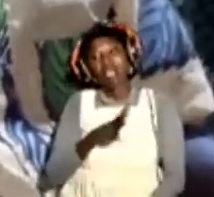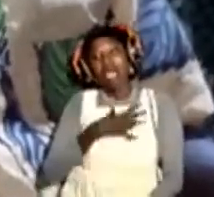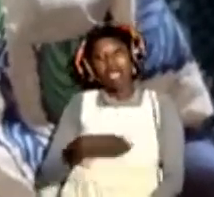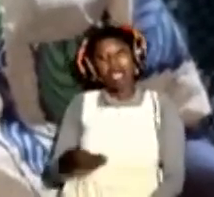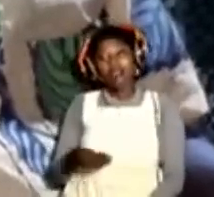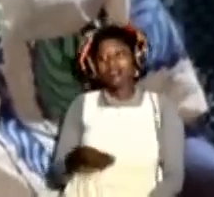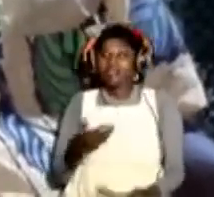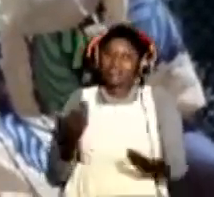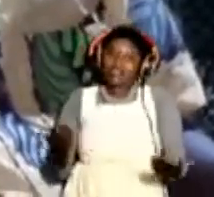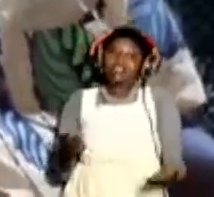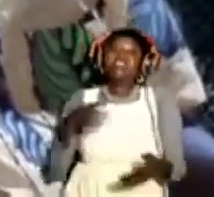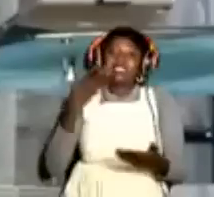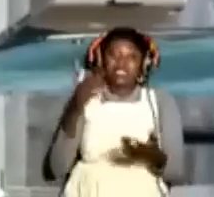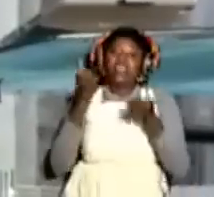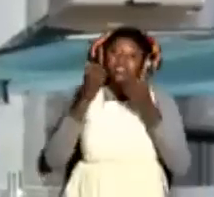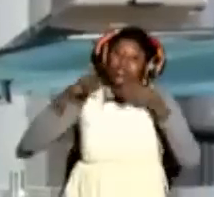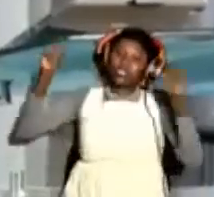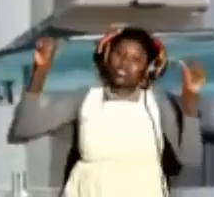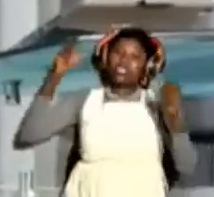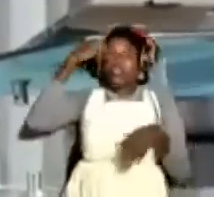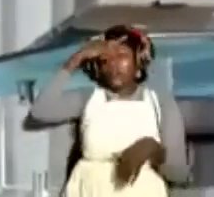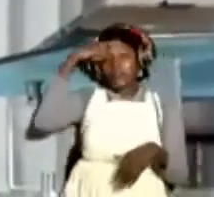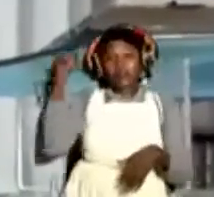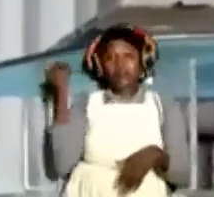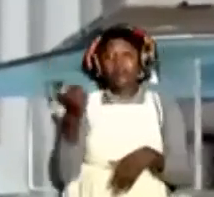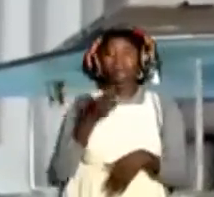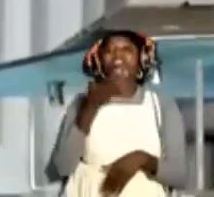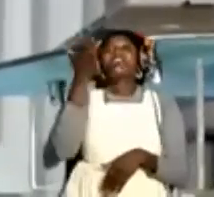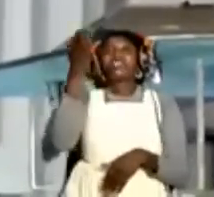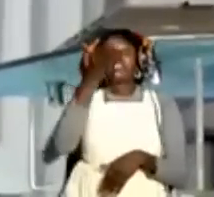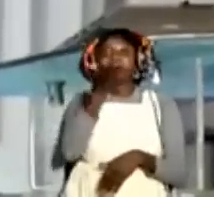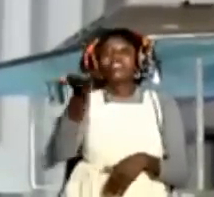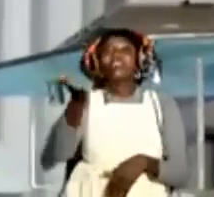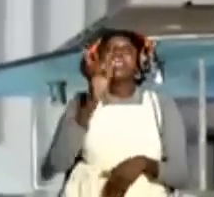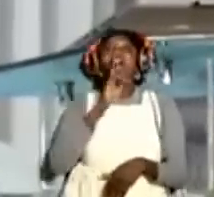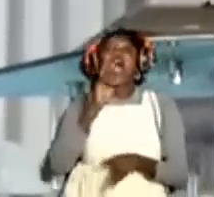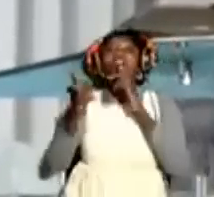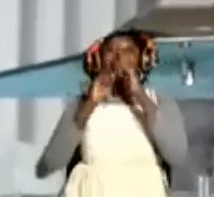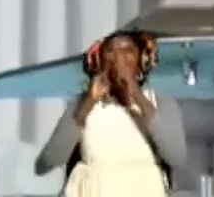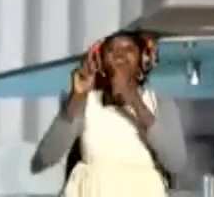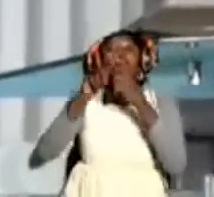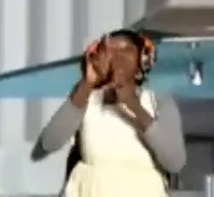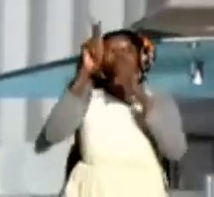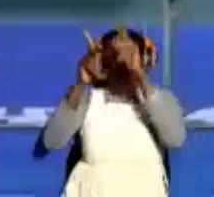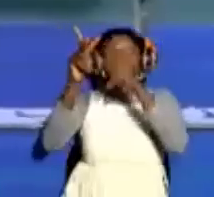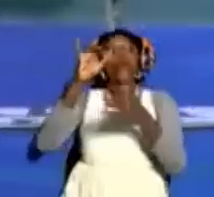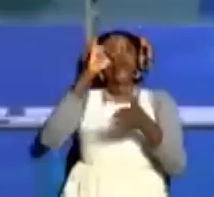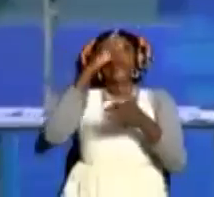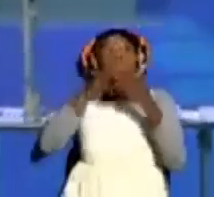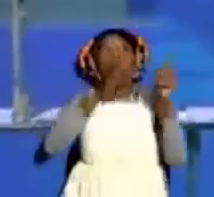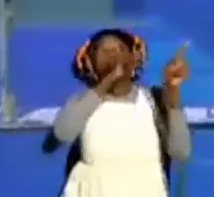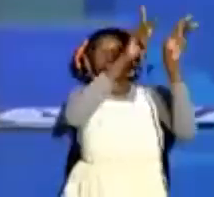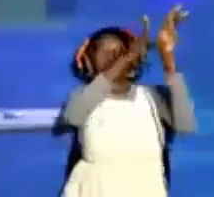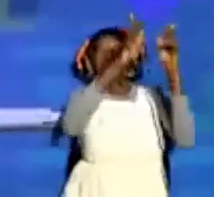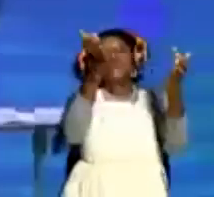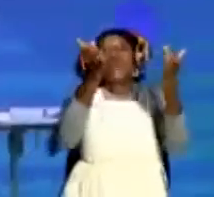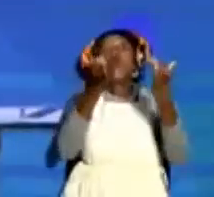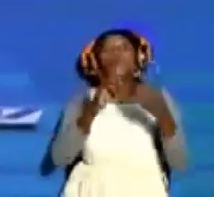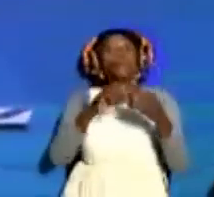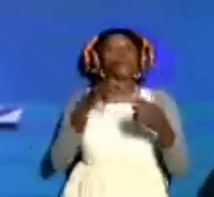And they seem to make it because they are telling people what the ears want to hear. People with itching